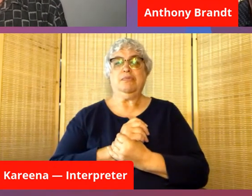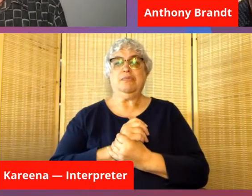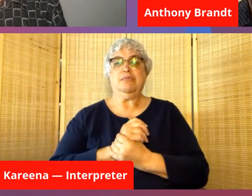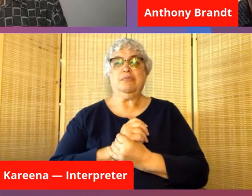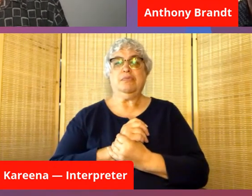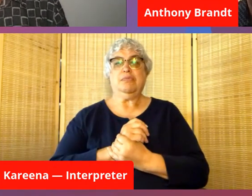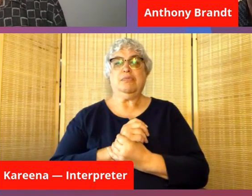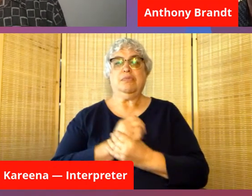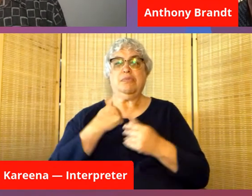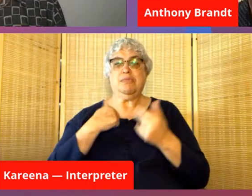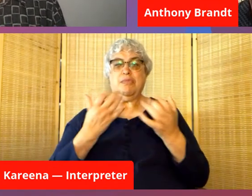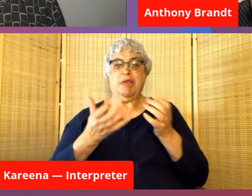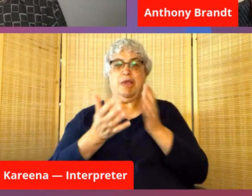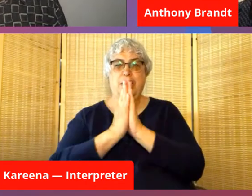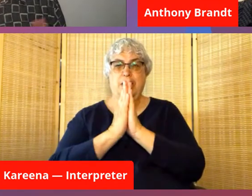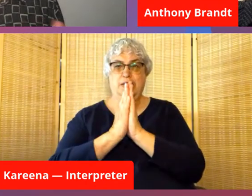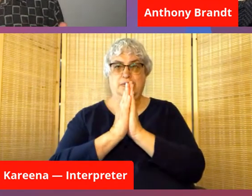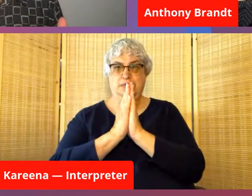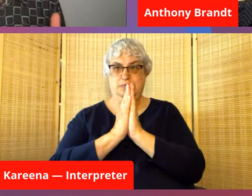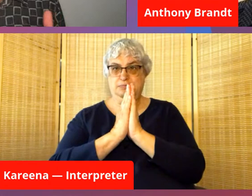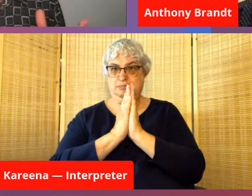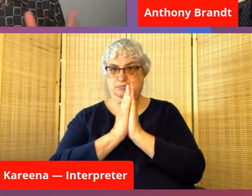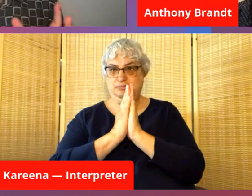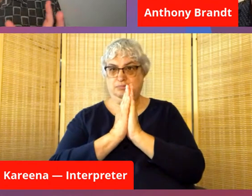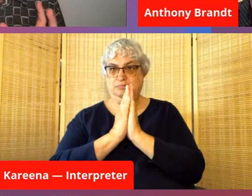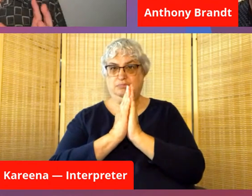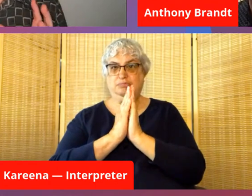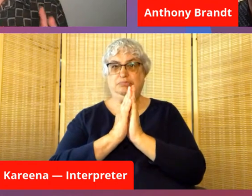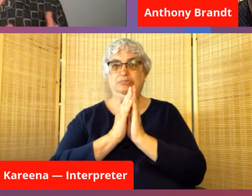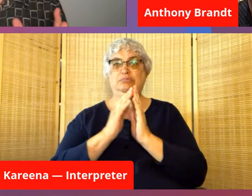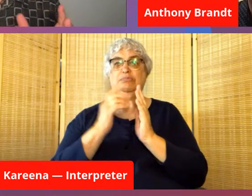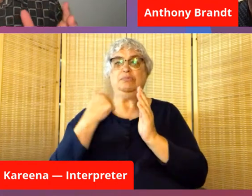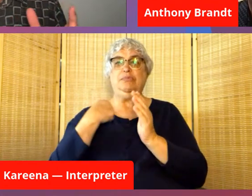I'd just like to ask you, at ISH, sometimes we